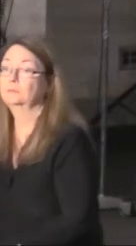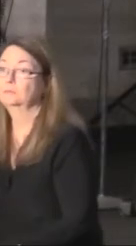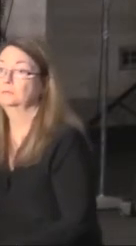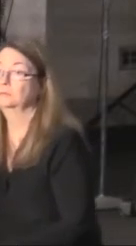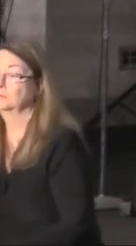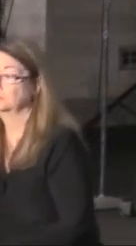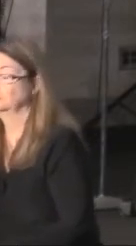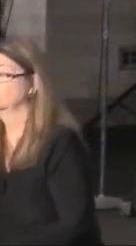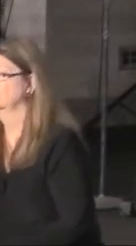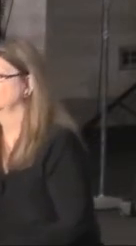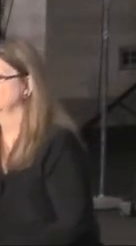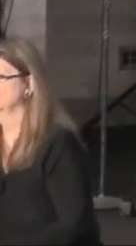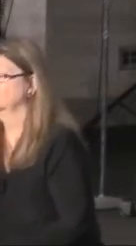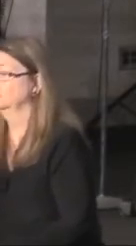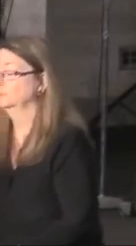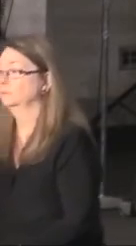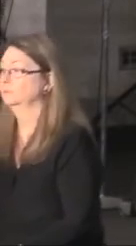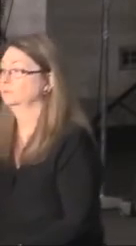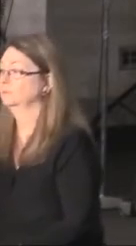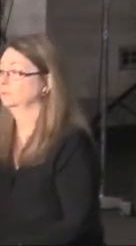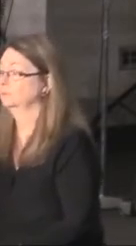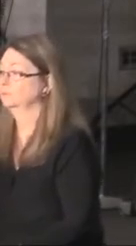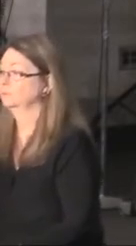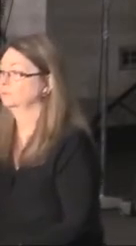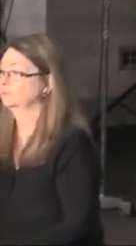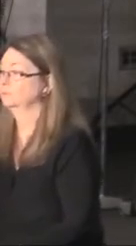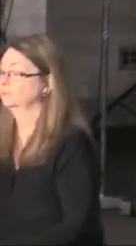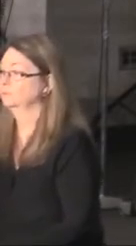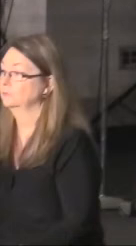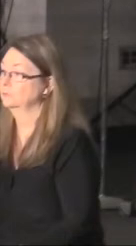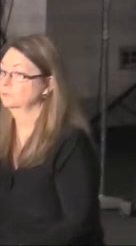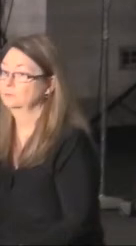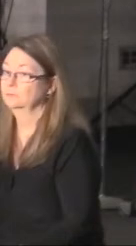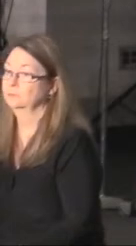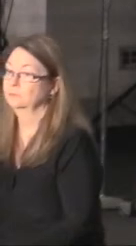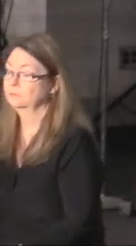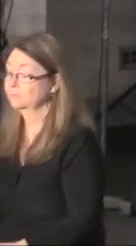Christ out of selfish ambition, not sincerely, but thinking to afflict me in my